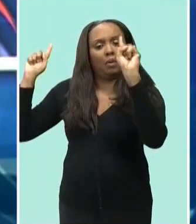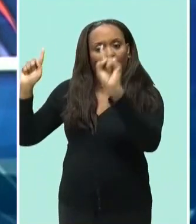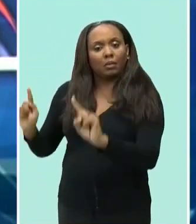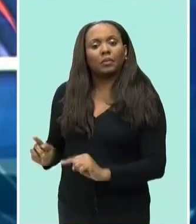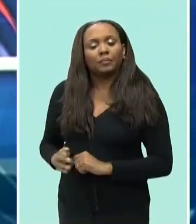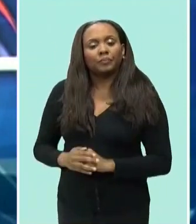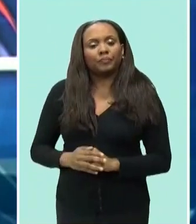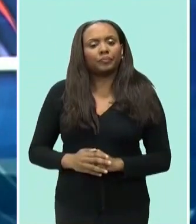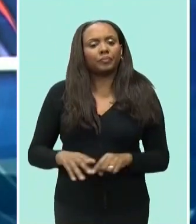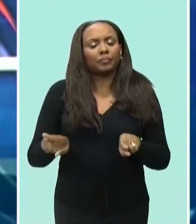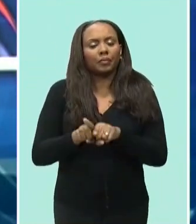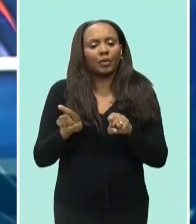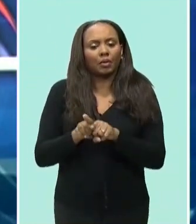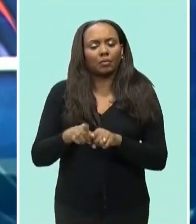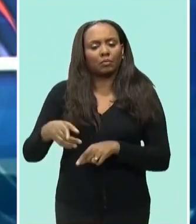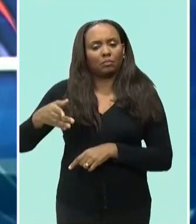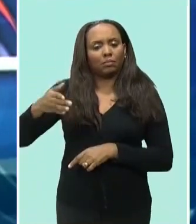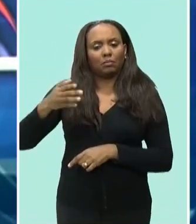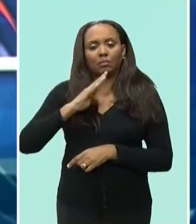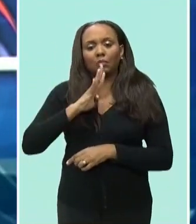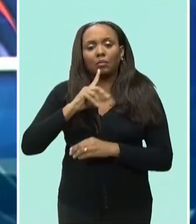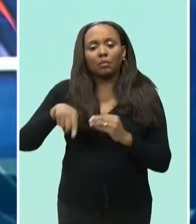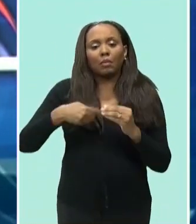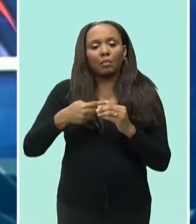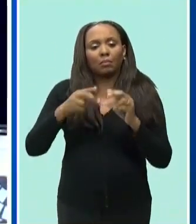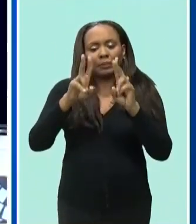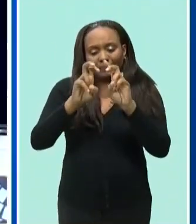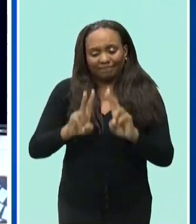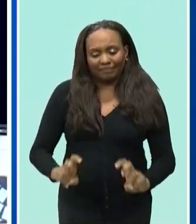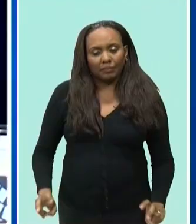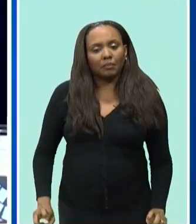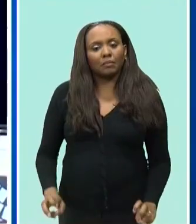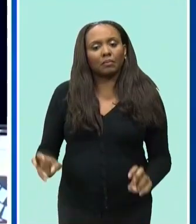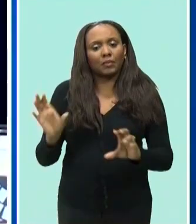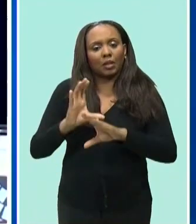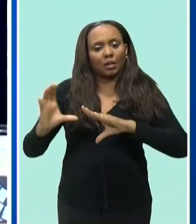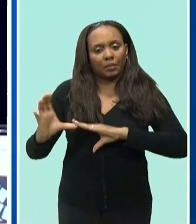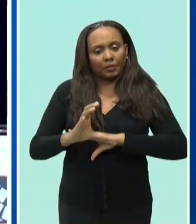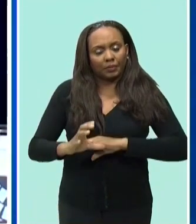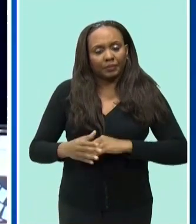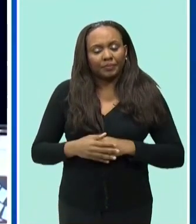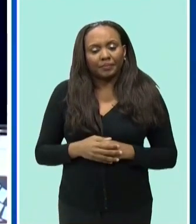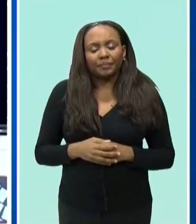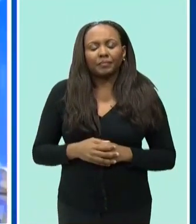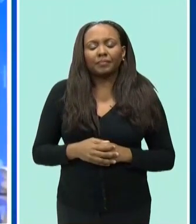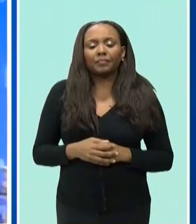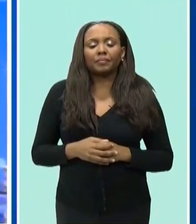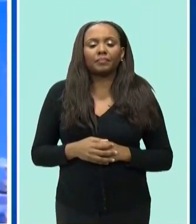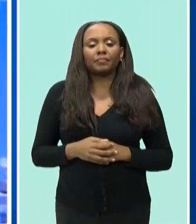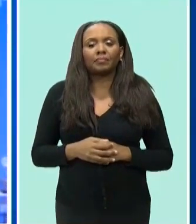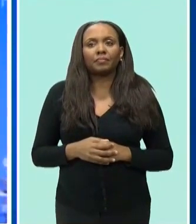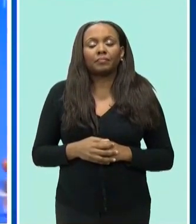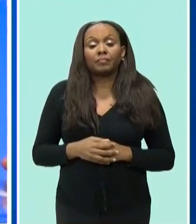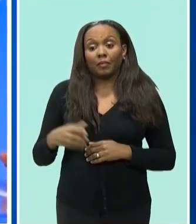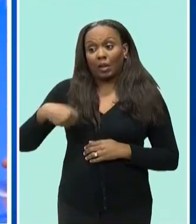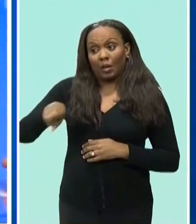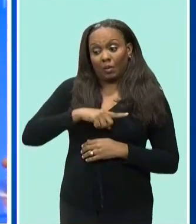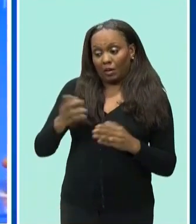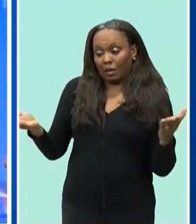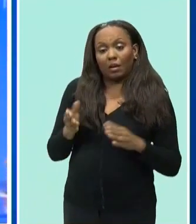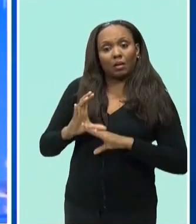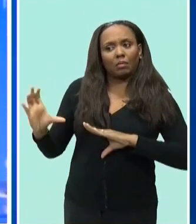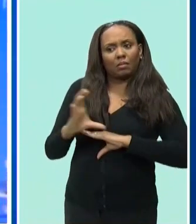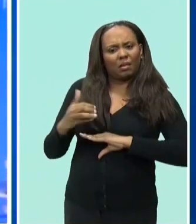Chilasoon also provided an assessment for the Caribbean. For the Caribbean, we always have a diversity. We have